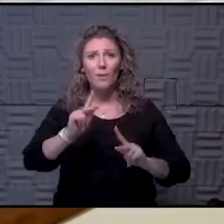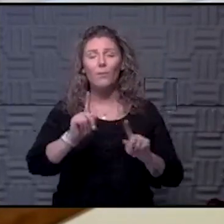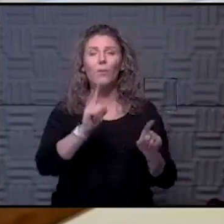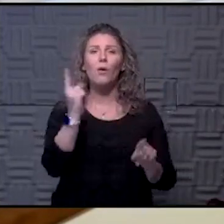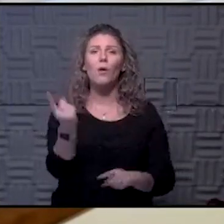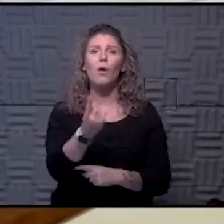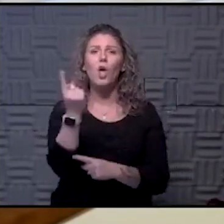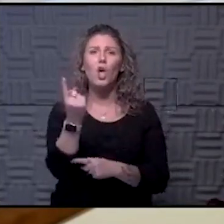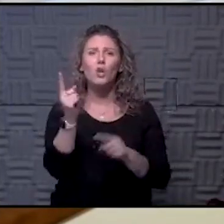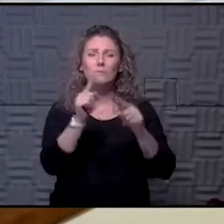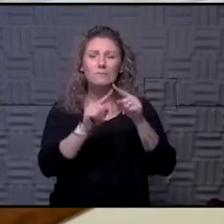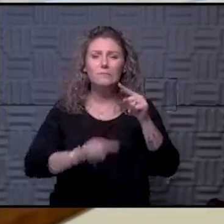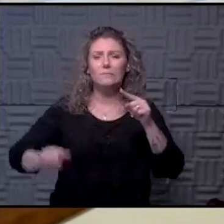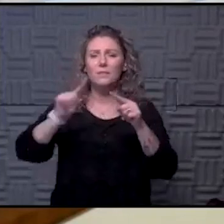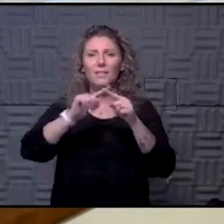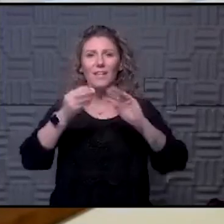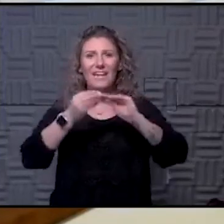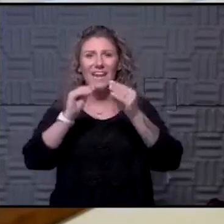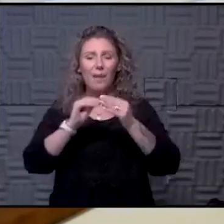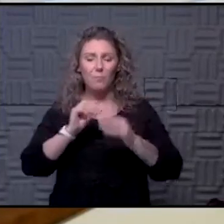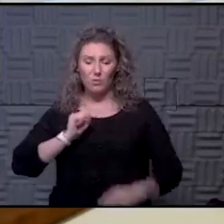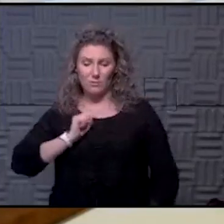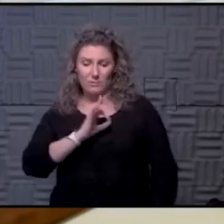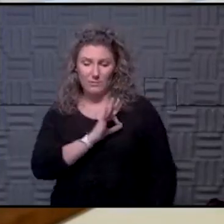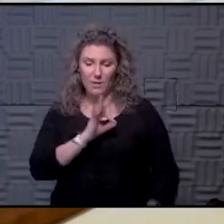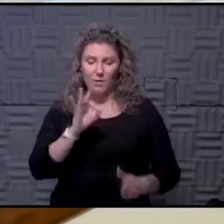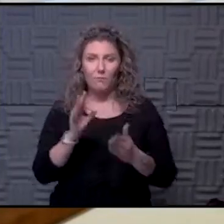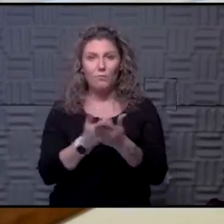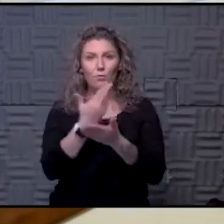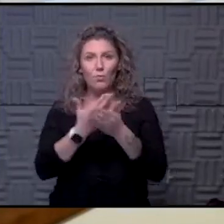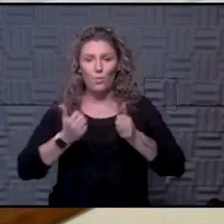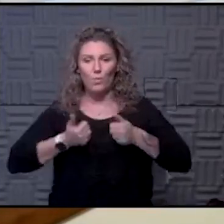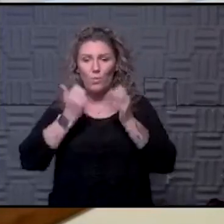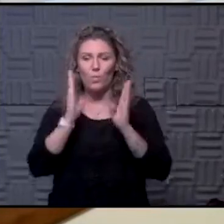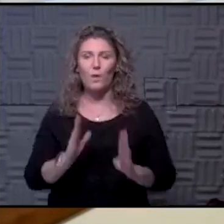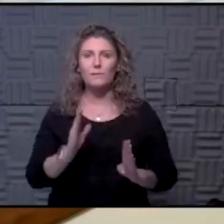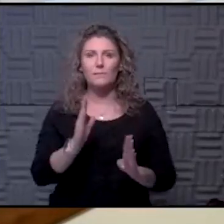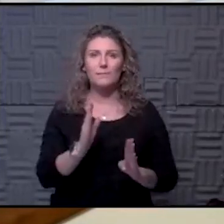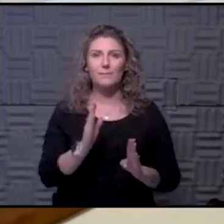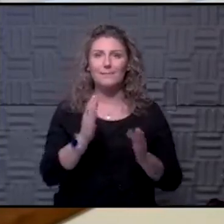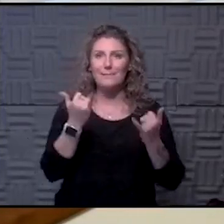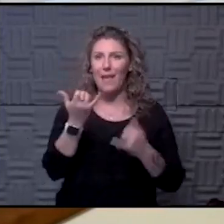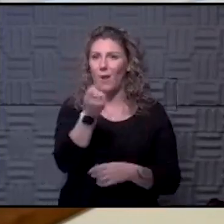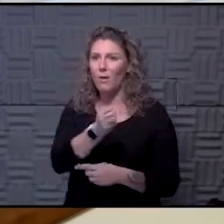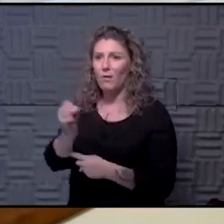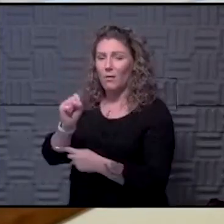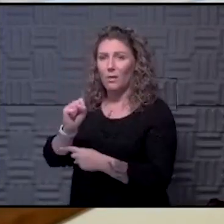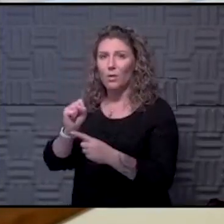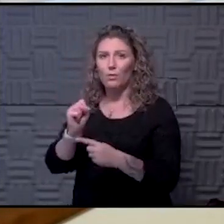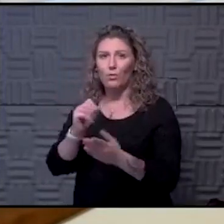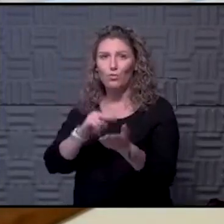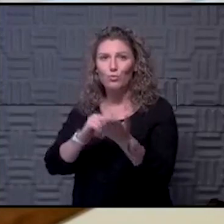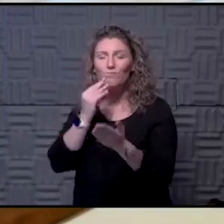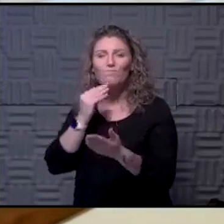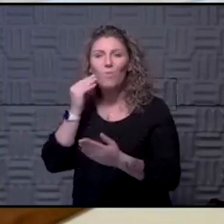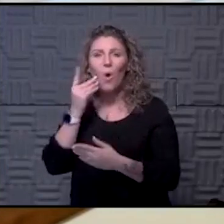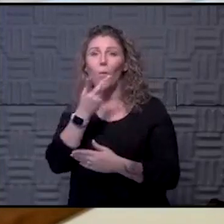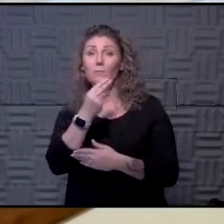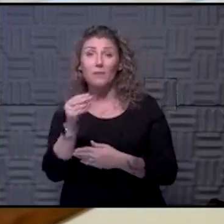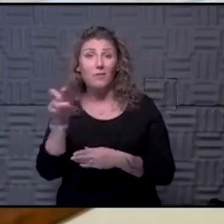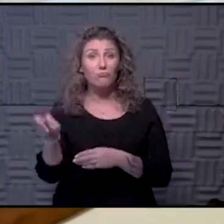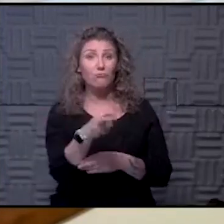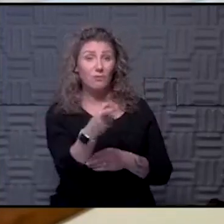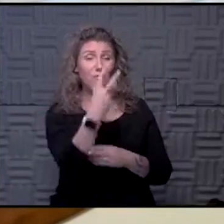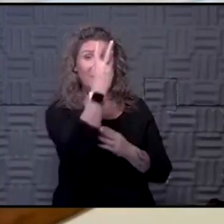of a rotating number of staff and new residents that are going into nursing homes, coming out, even into some of the home